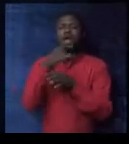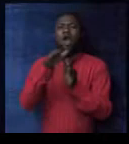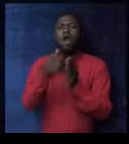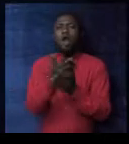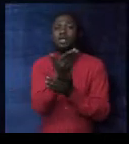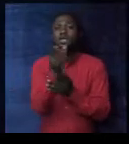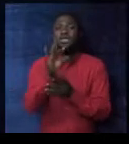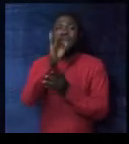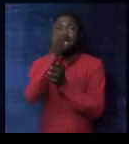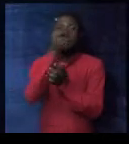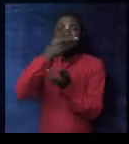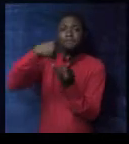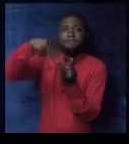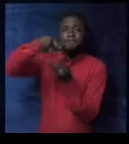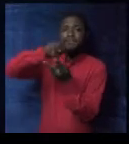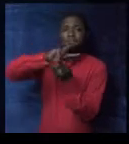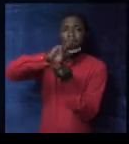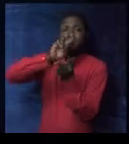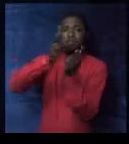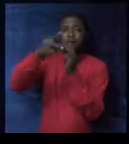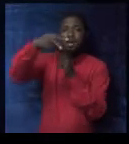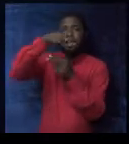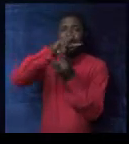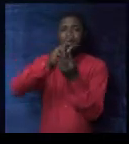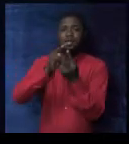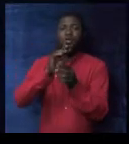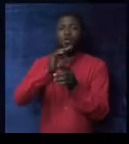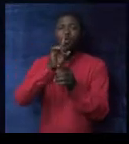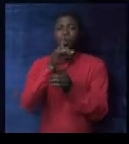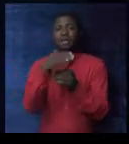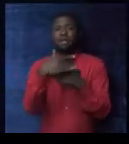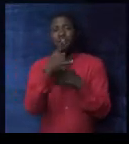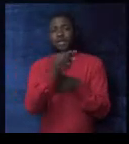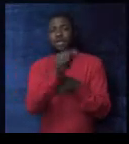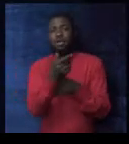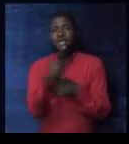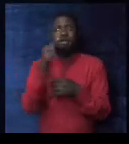planets one after the other. Still talking about the sun.